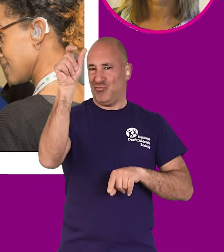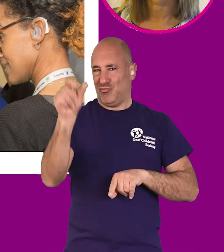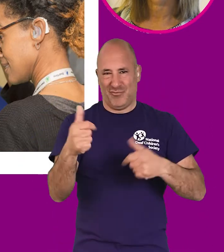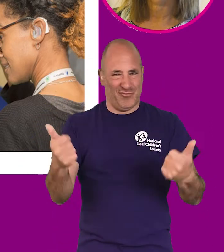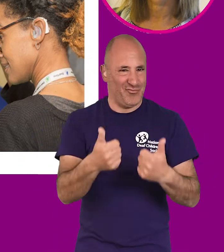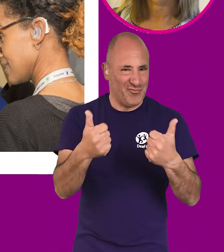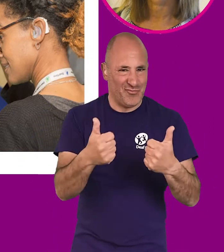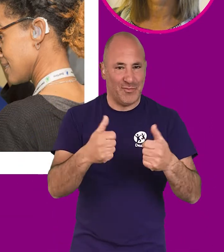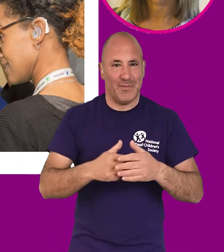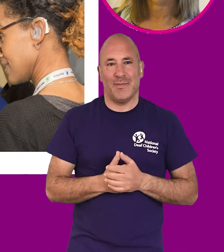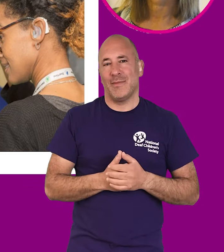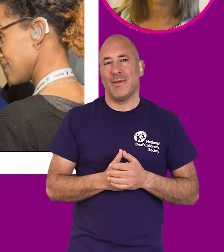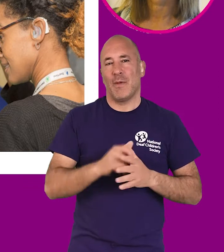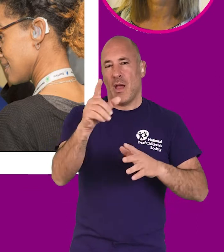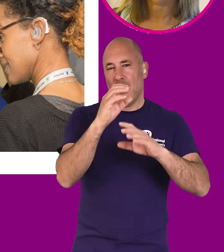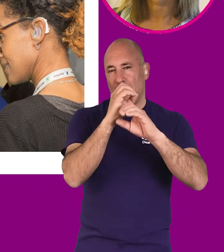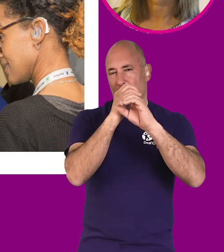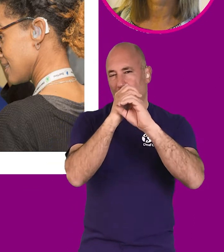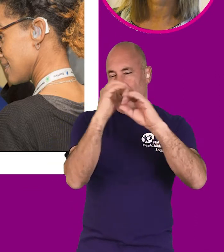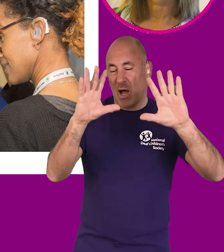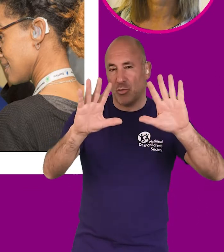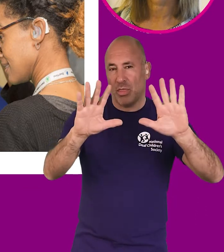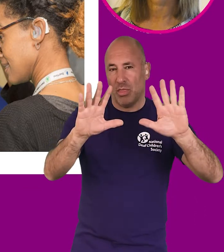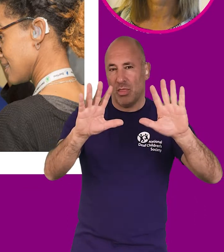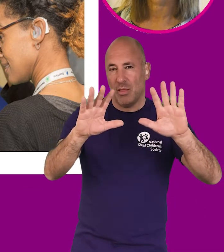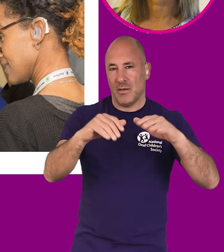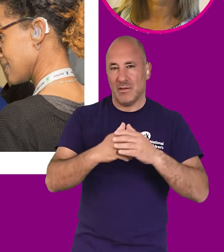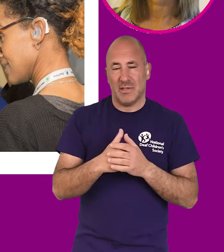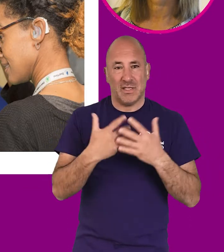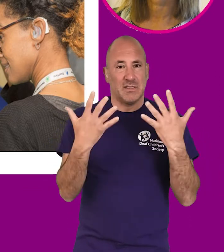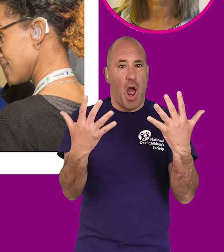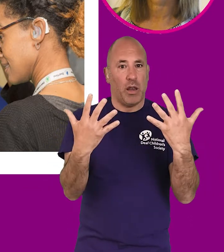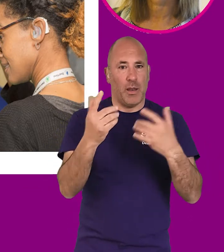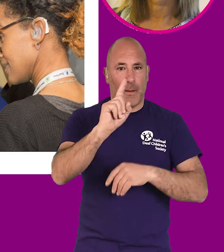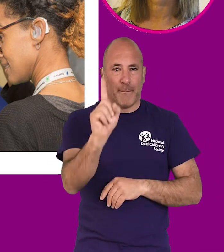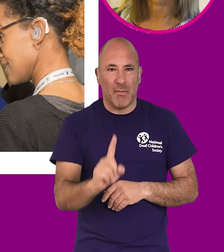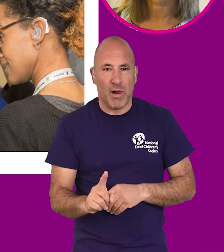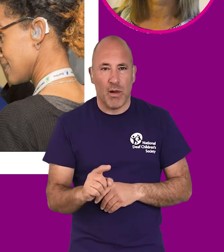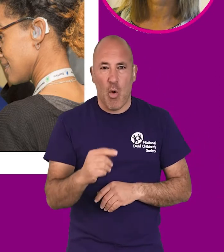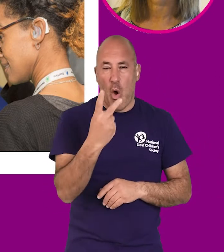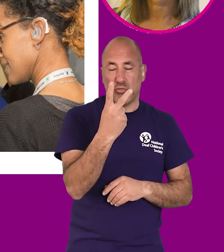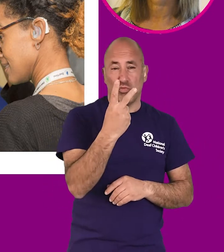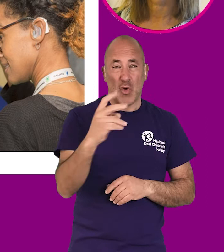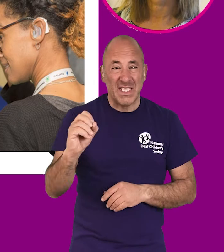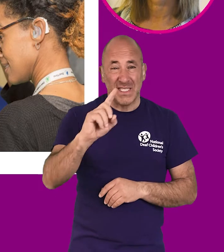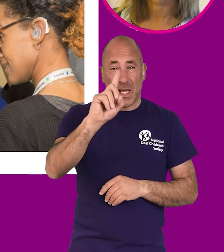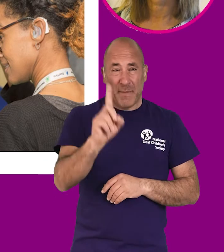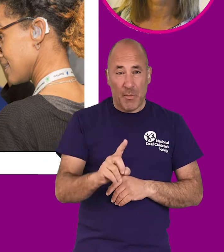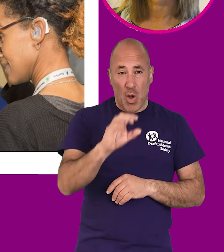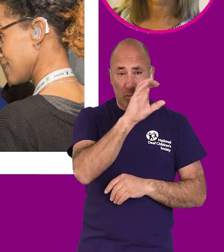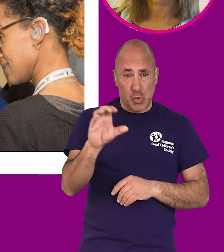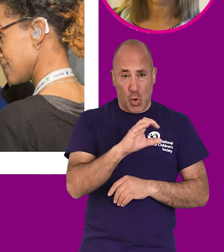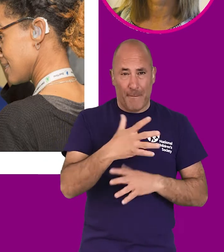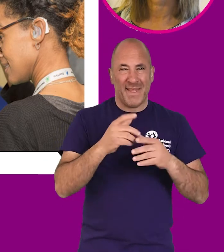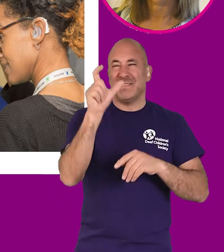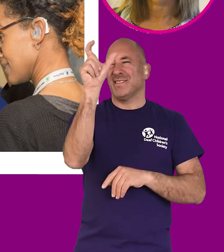on the right-hand side and have the shared screen on the left-hand side. But imagine if there are 10